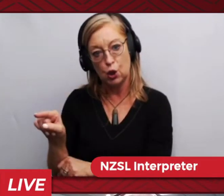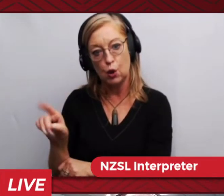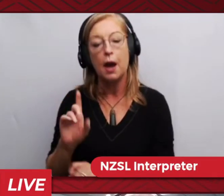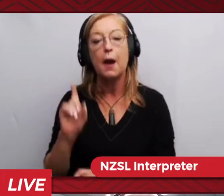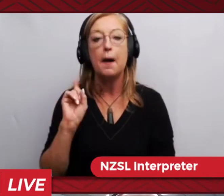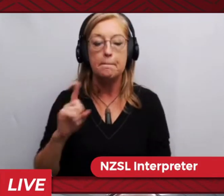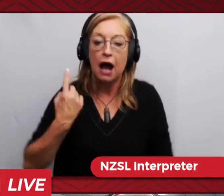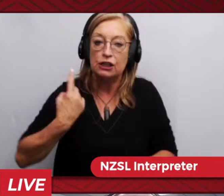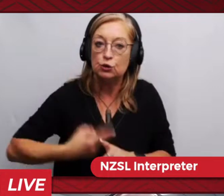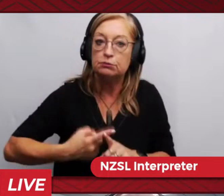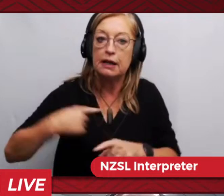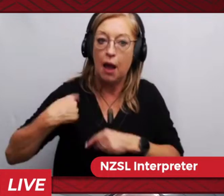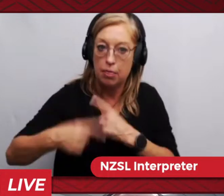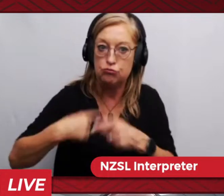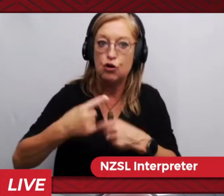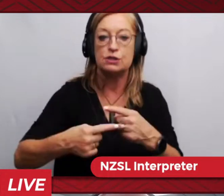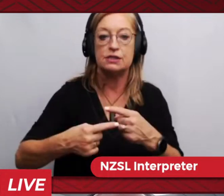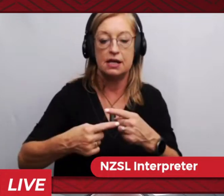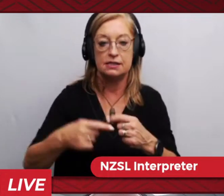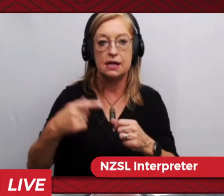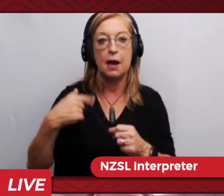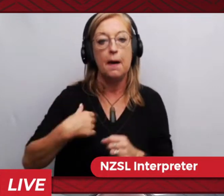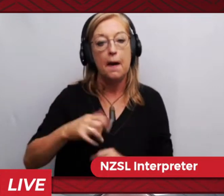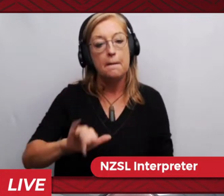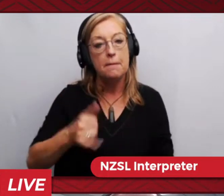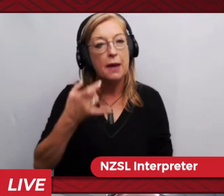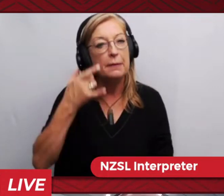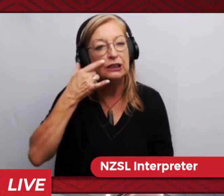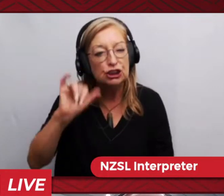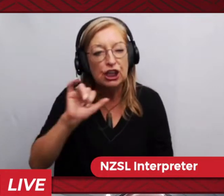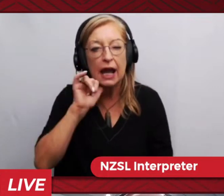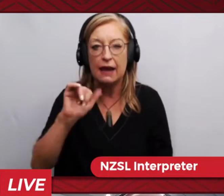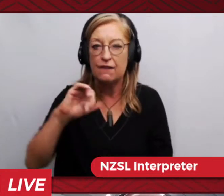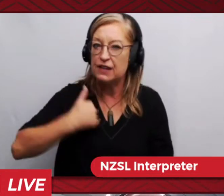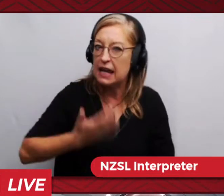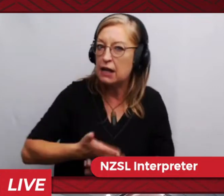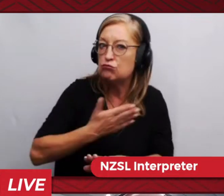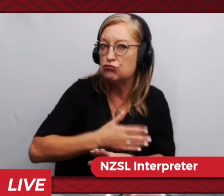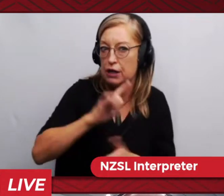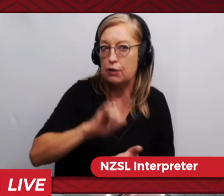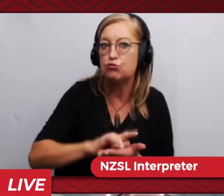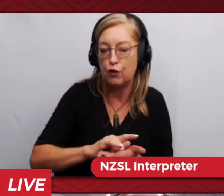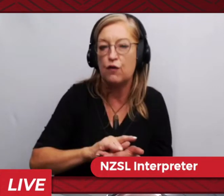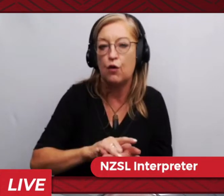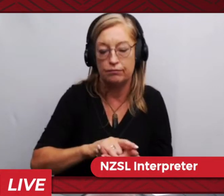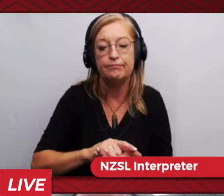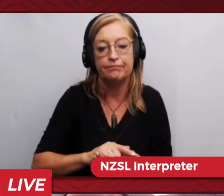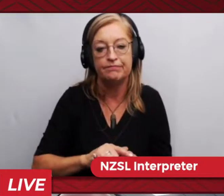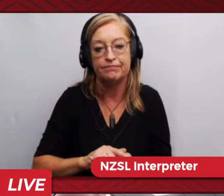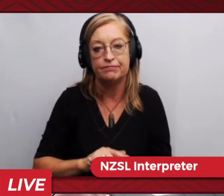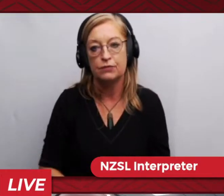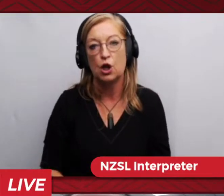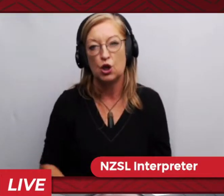up the process, you might like to just check whether you need pre-approval and do that first.